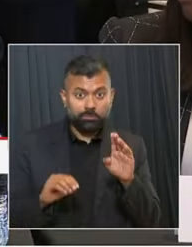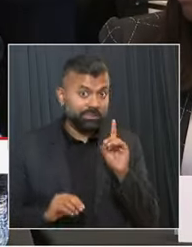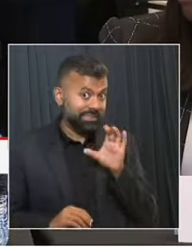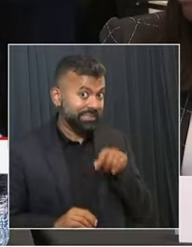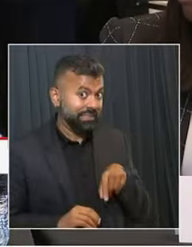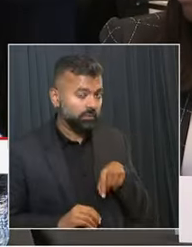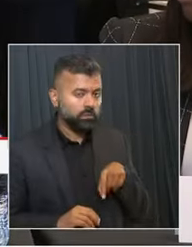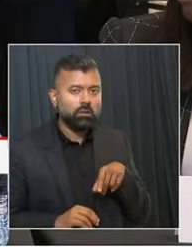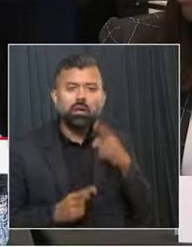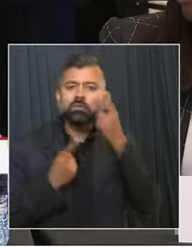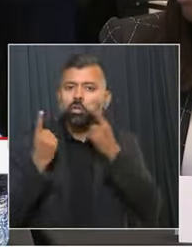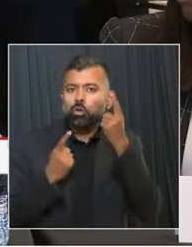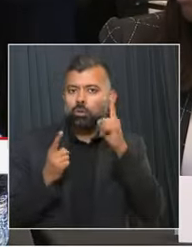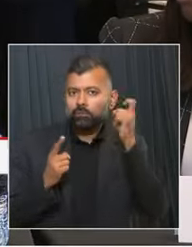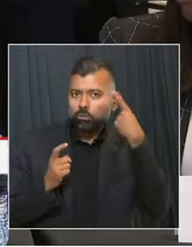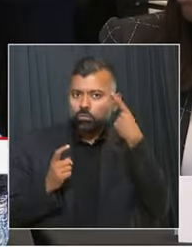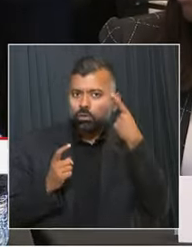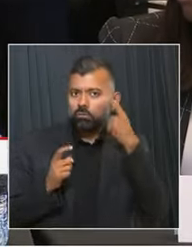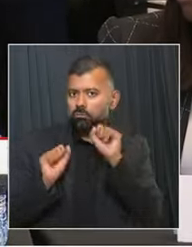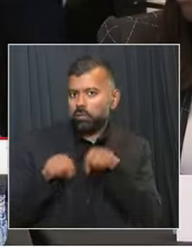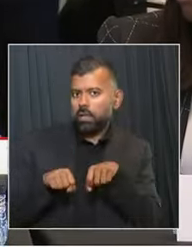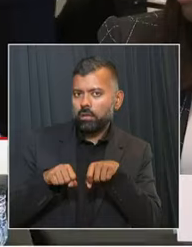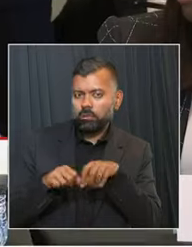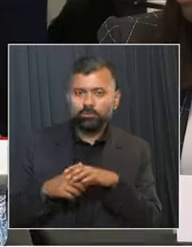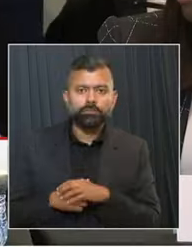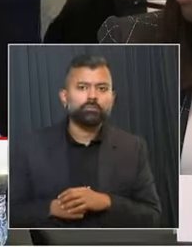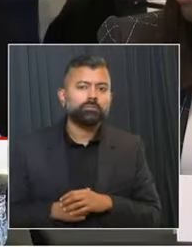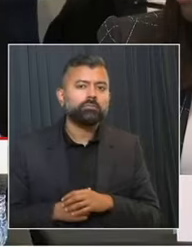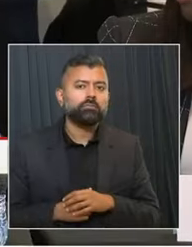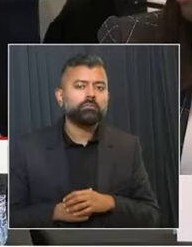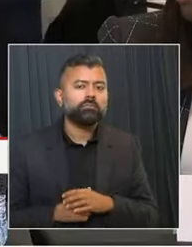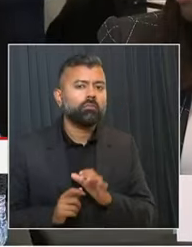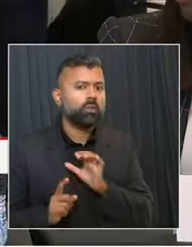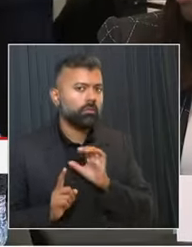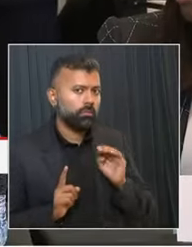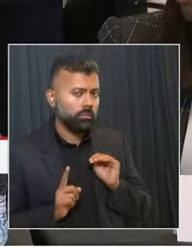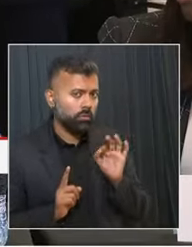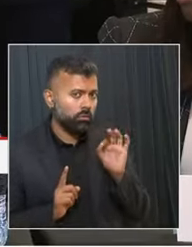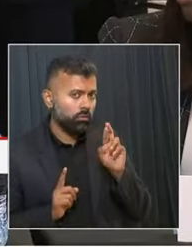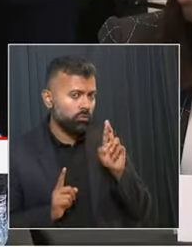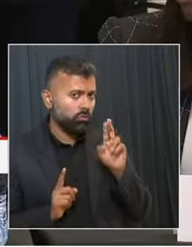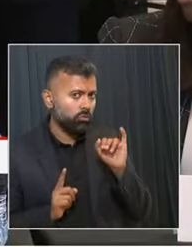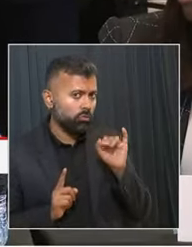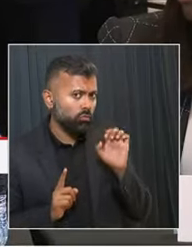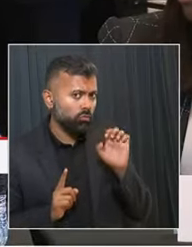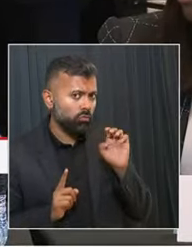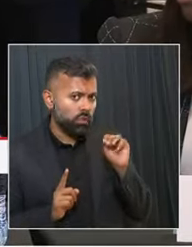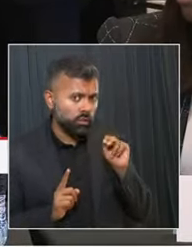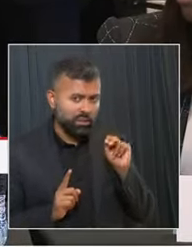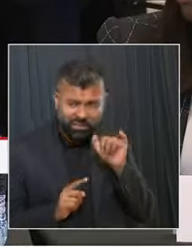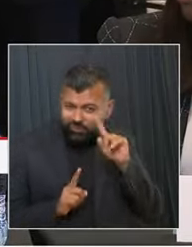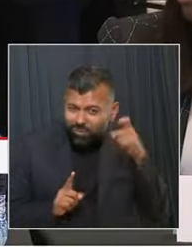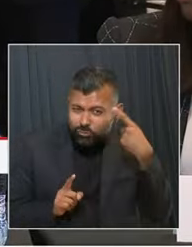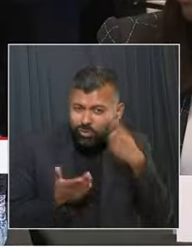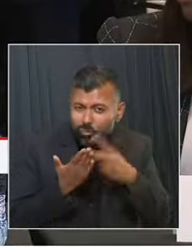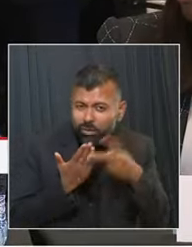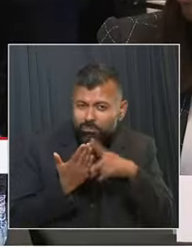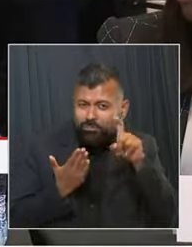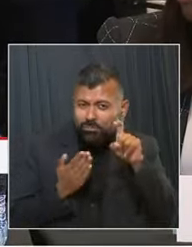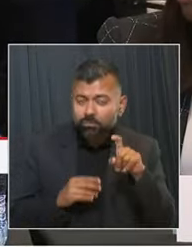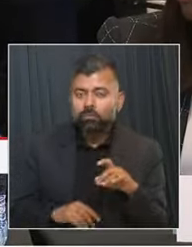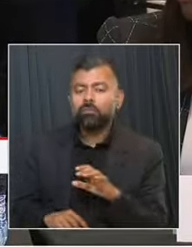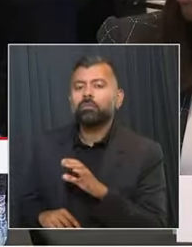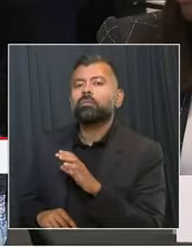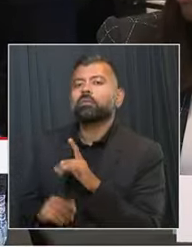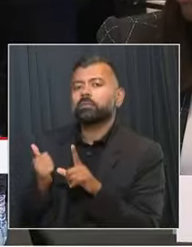basic health plan, that will be designed by the exchange. They can make it look just like Medicaid. They can use the Medicaid infrastructure. They can